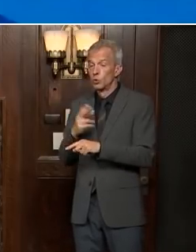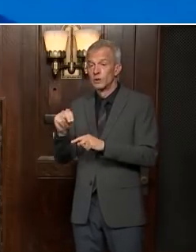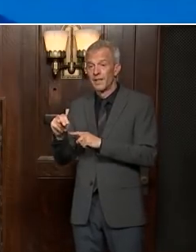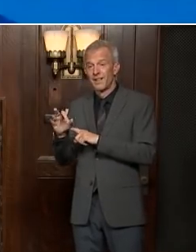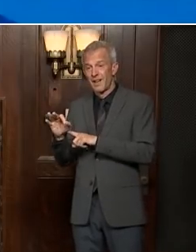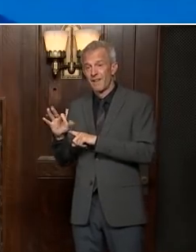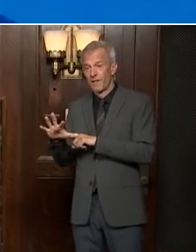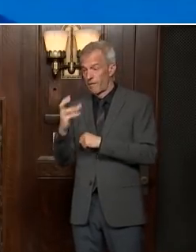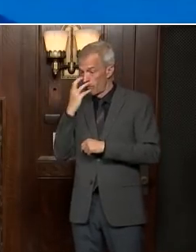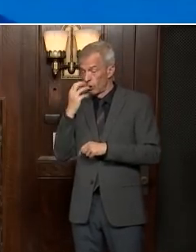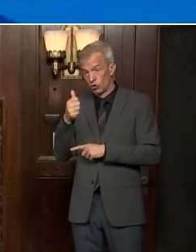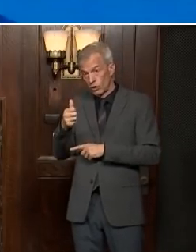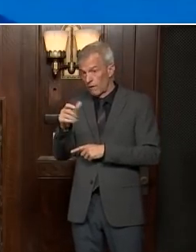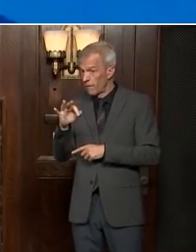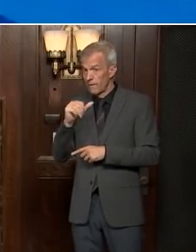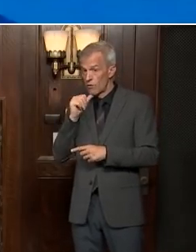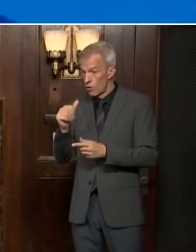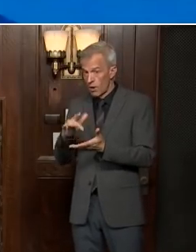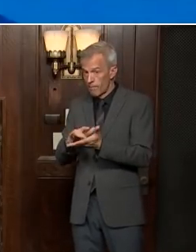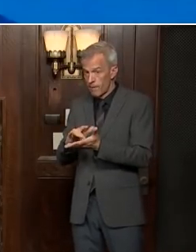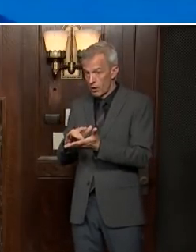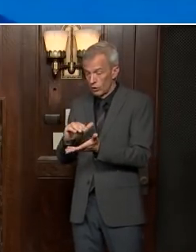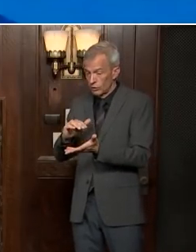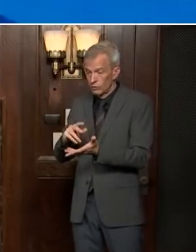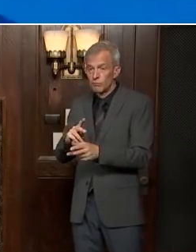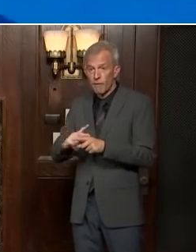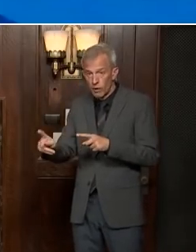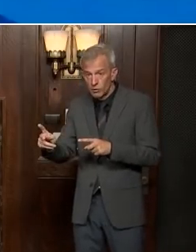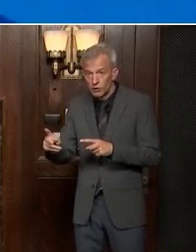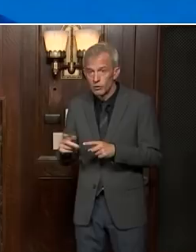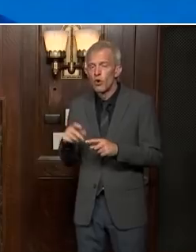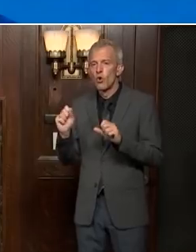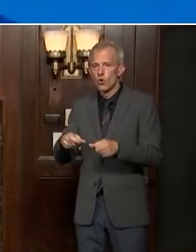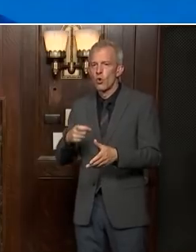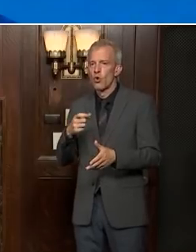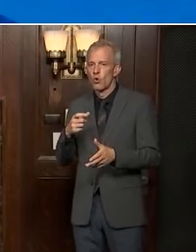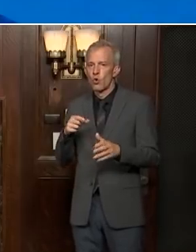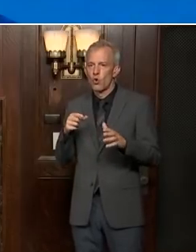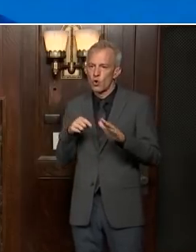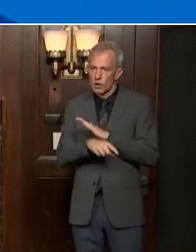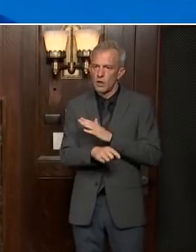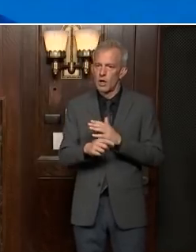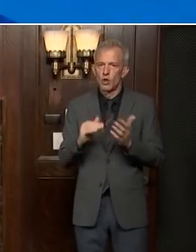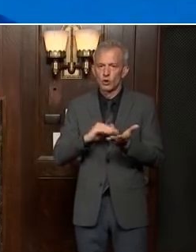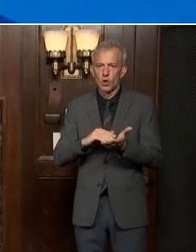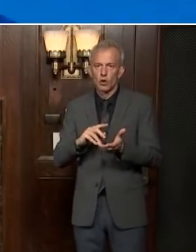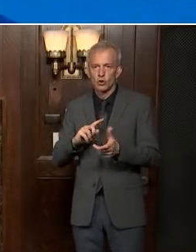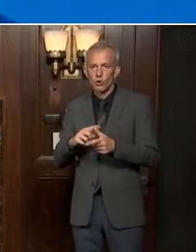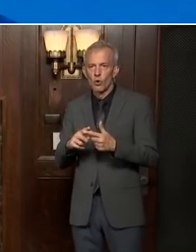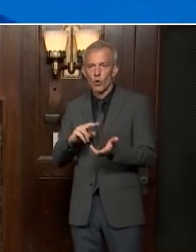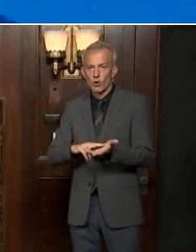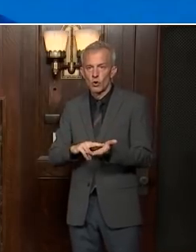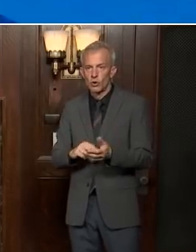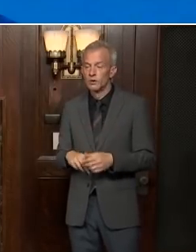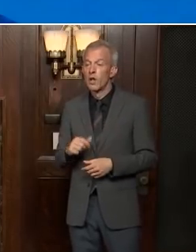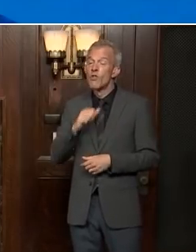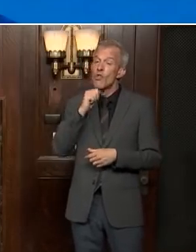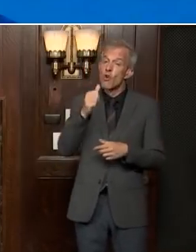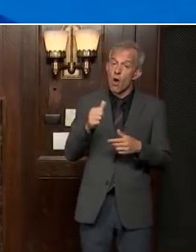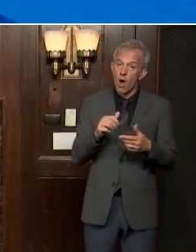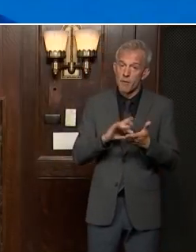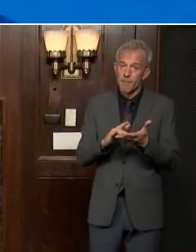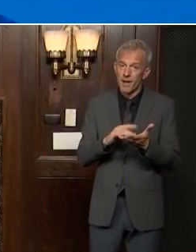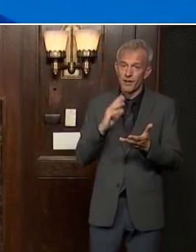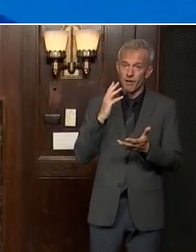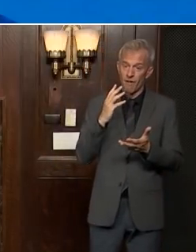mask yourself, if you're not one of them, could cost a doctor or a nurse their life. The non-medical face coverings you should wear in